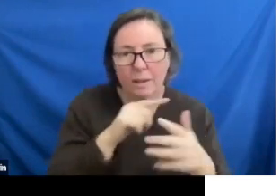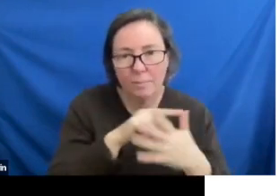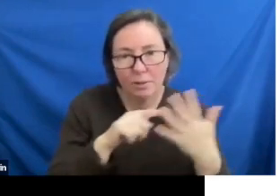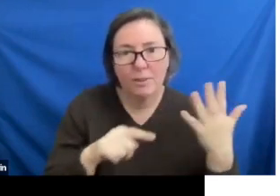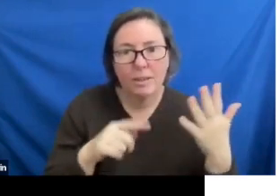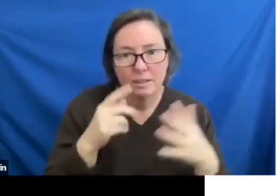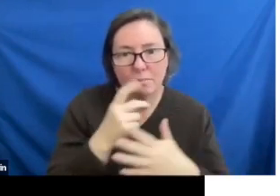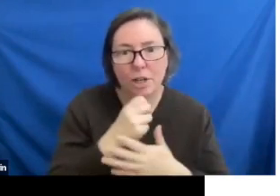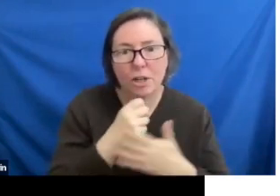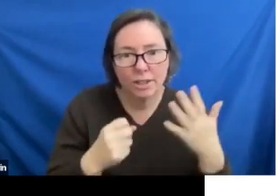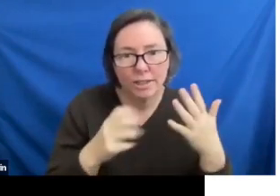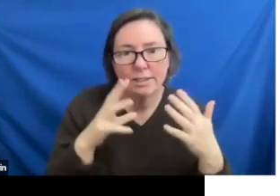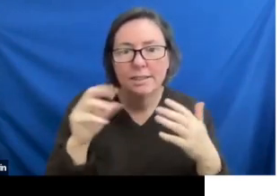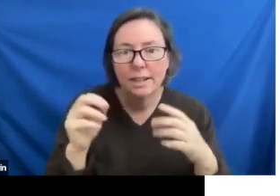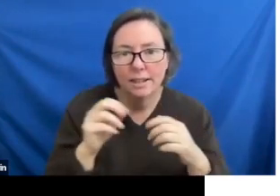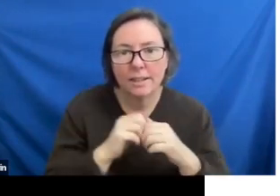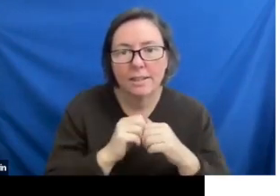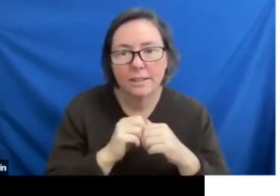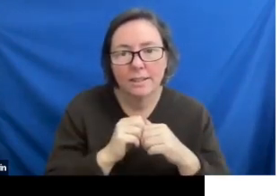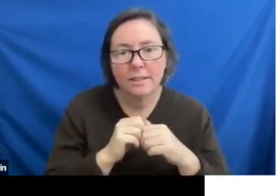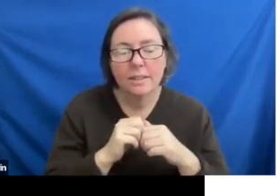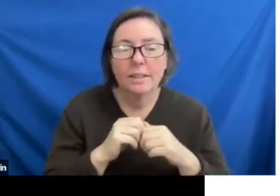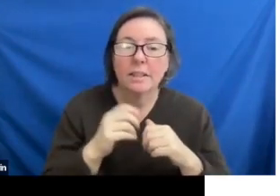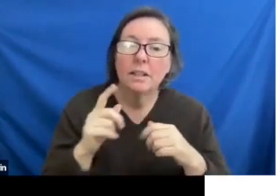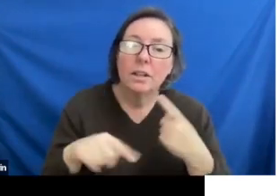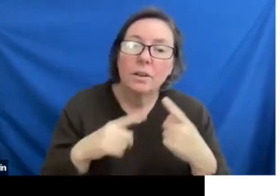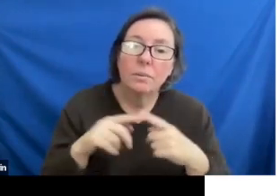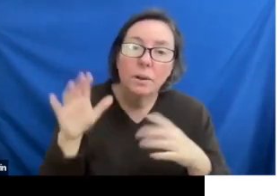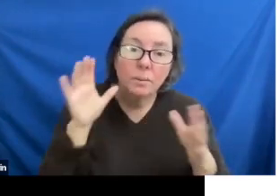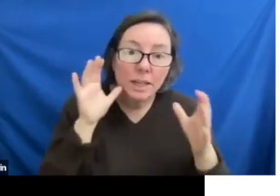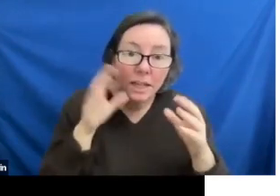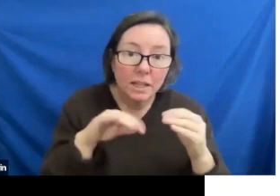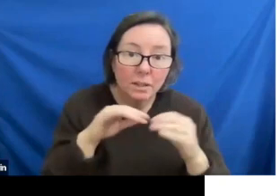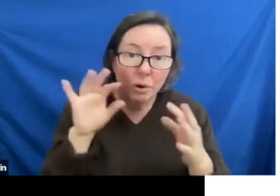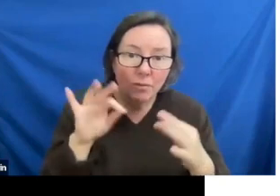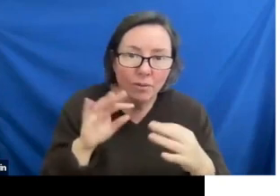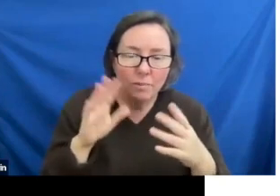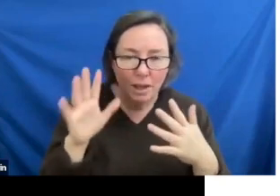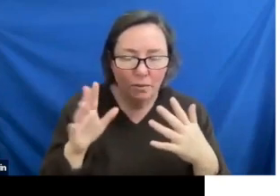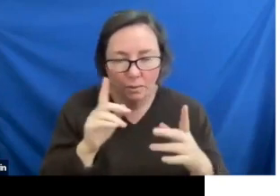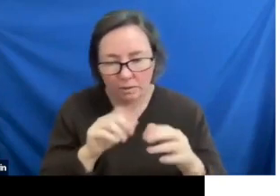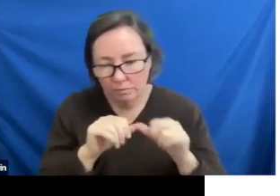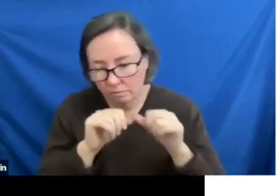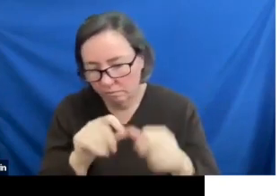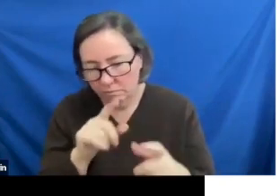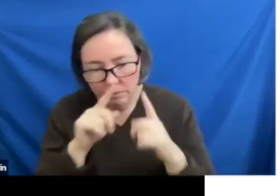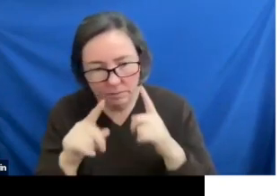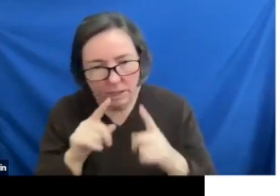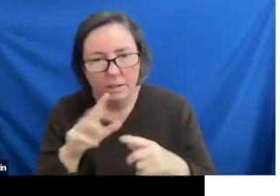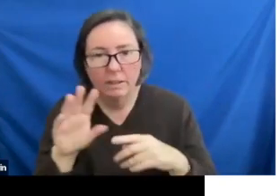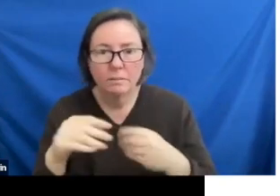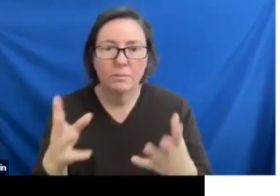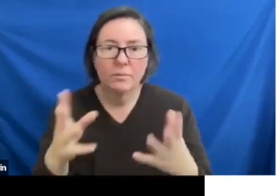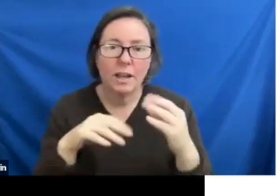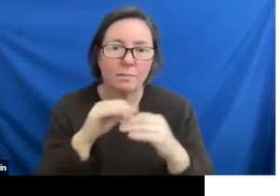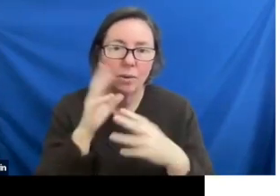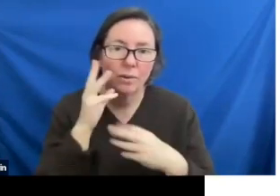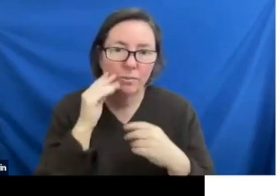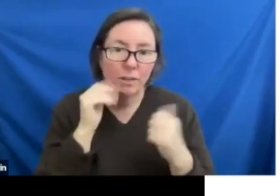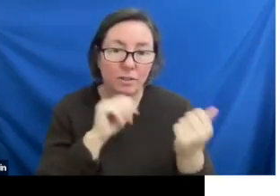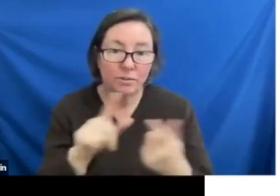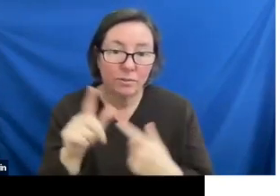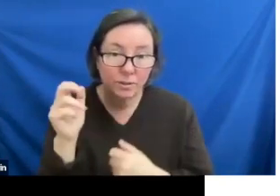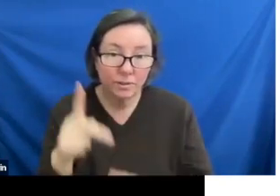for us. And as we get feedback, we'll be continuing the dialogue and providing additional feedback for everyone.